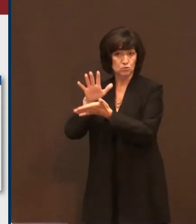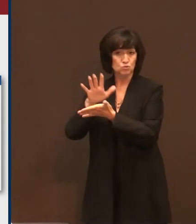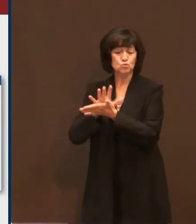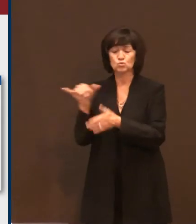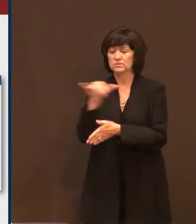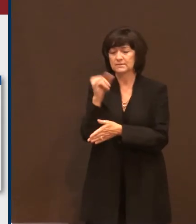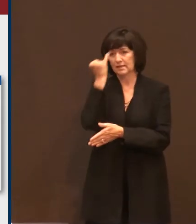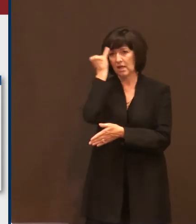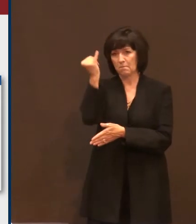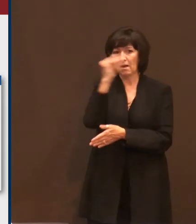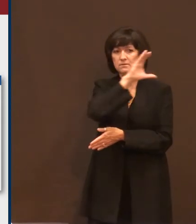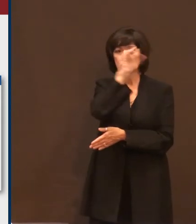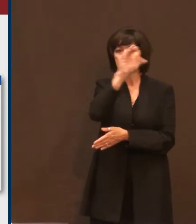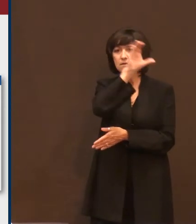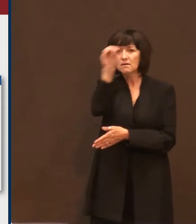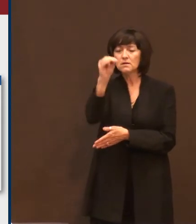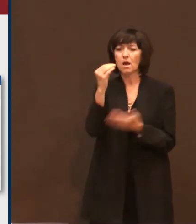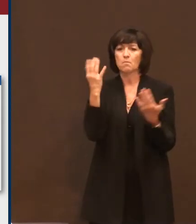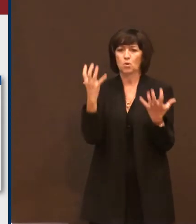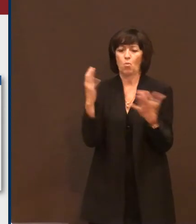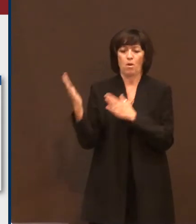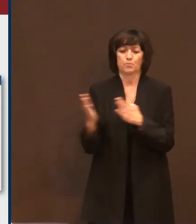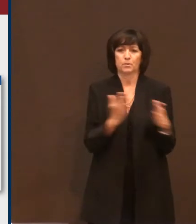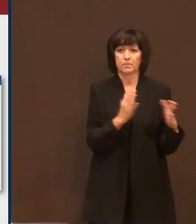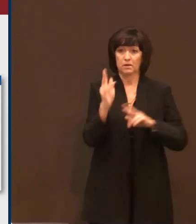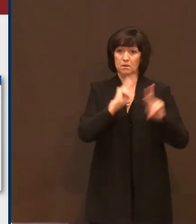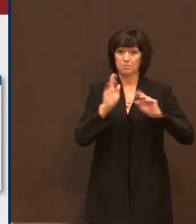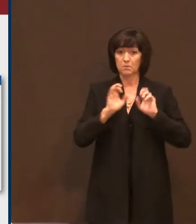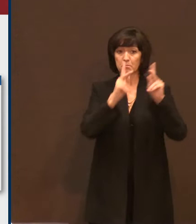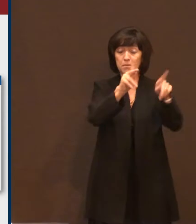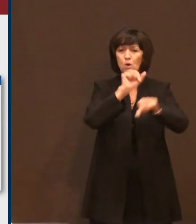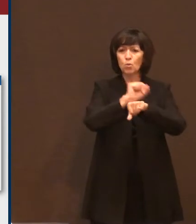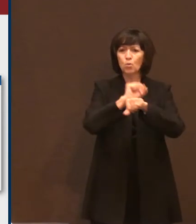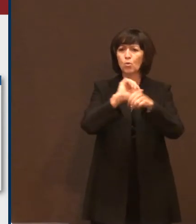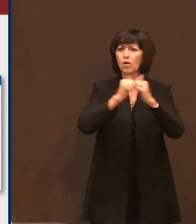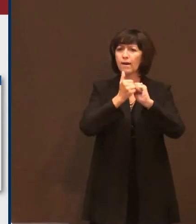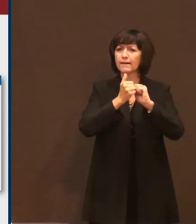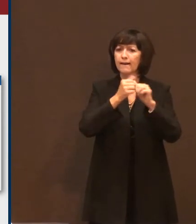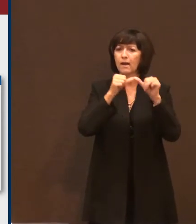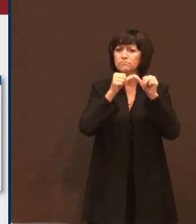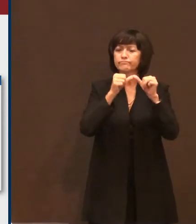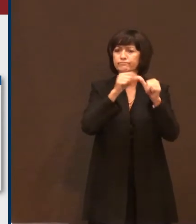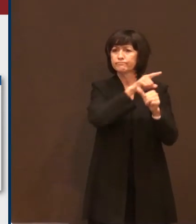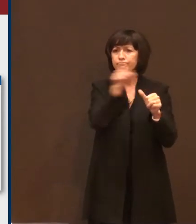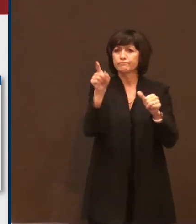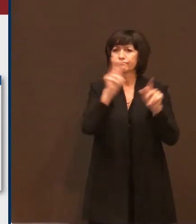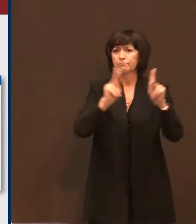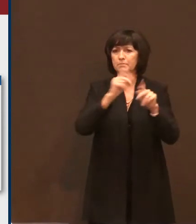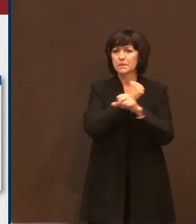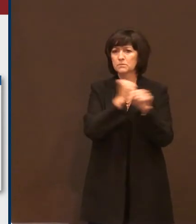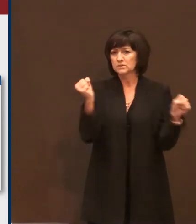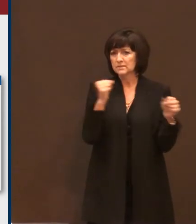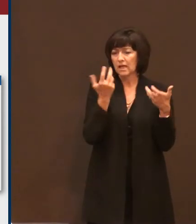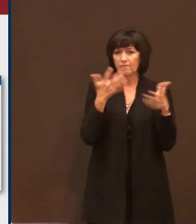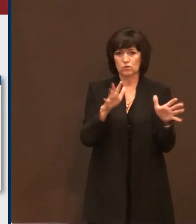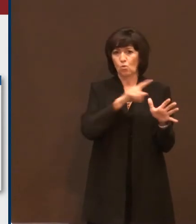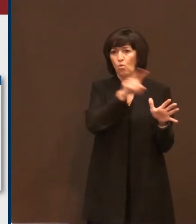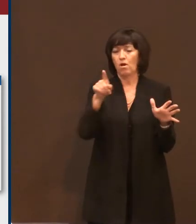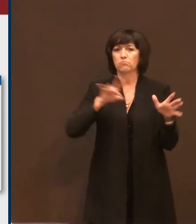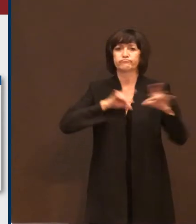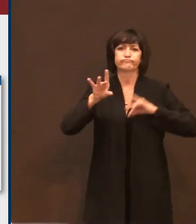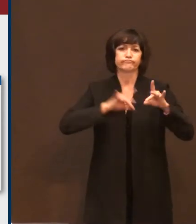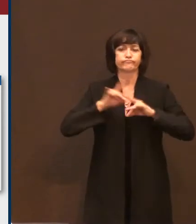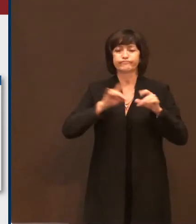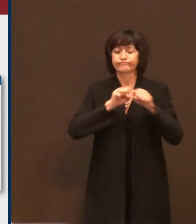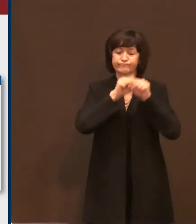them guidance. There's also the how to kind of figure out who falls in what category, whether it's high risk, medium, or low